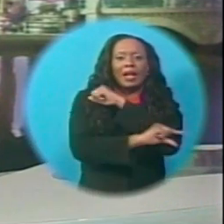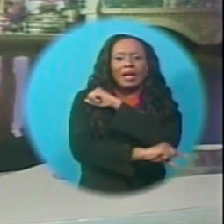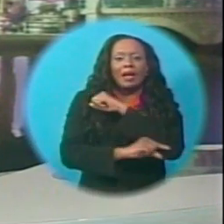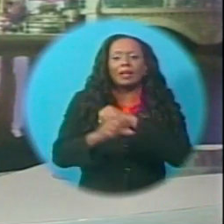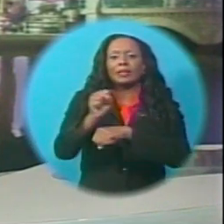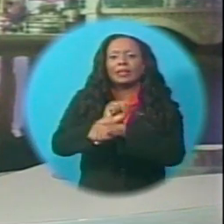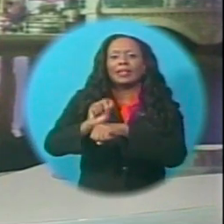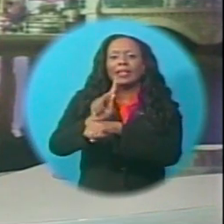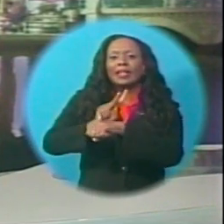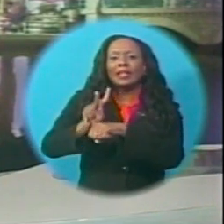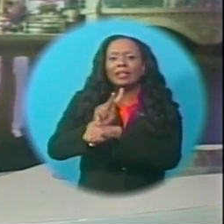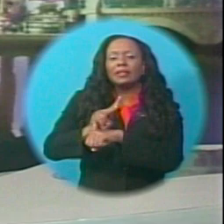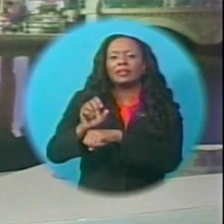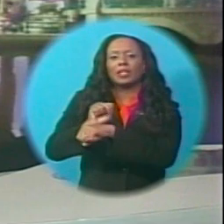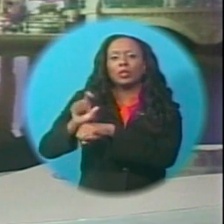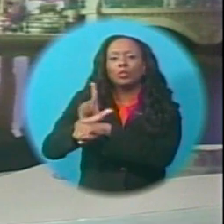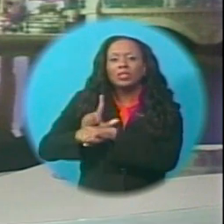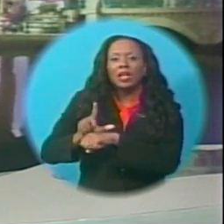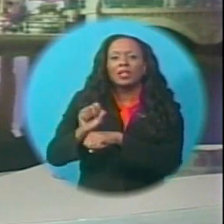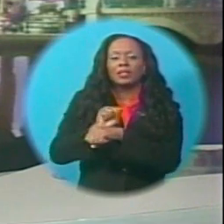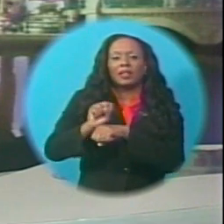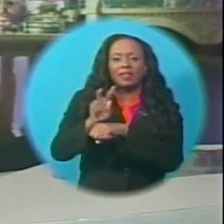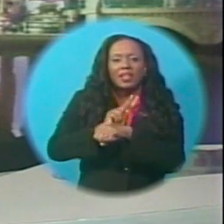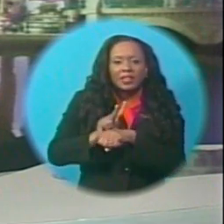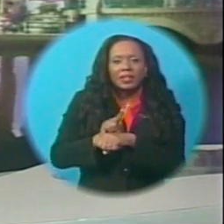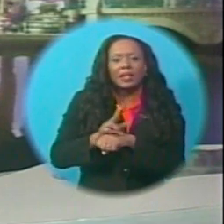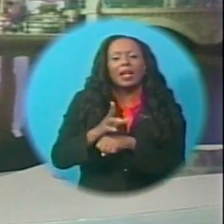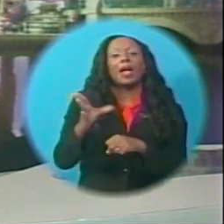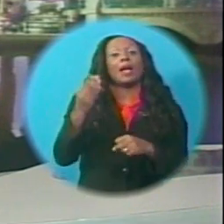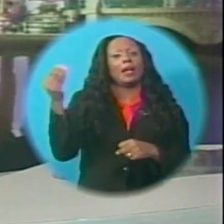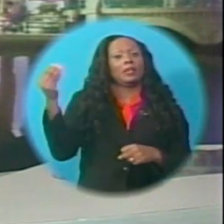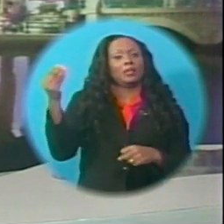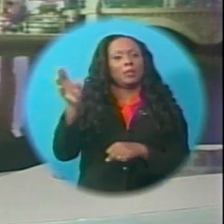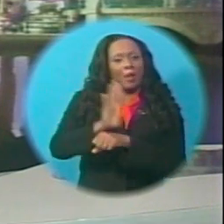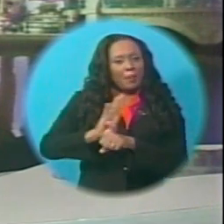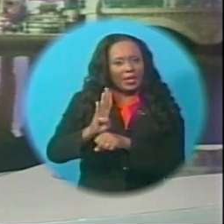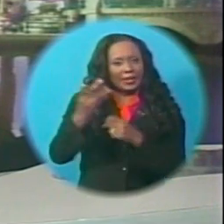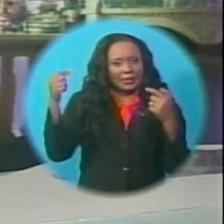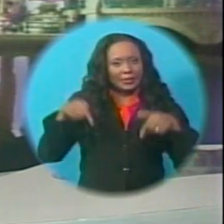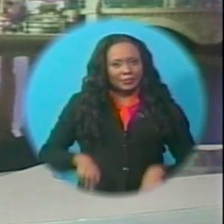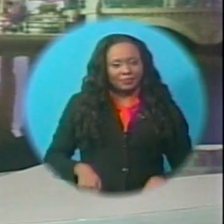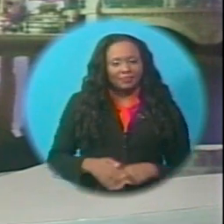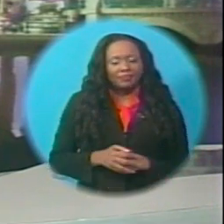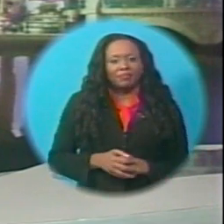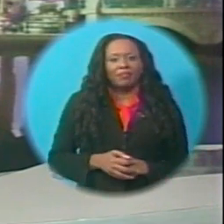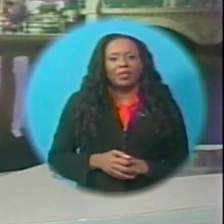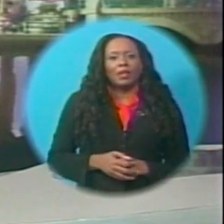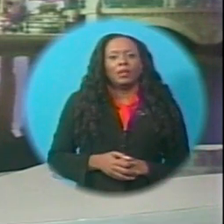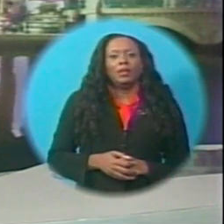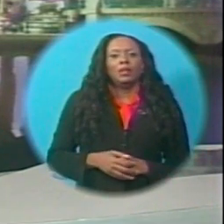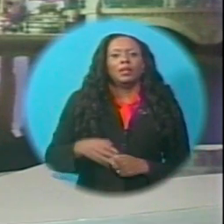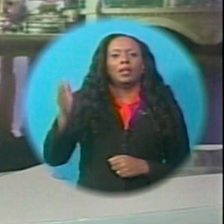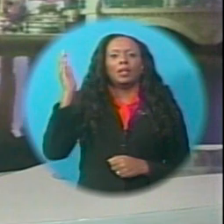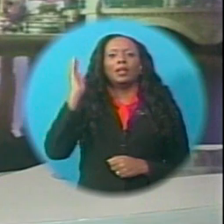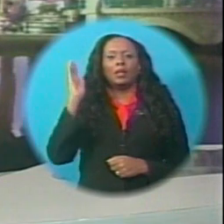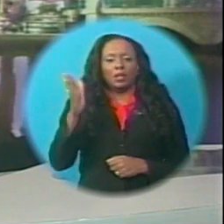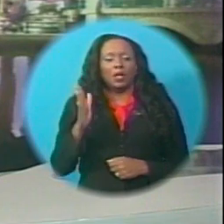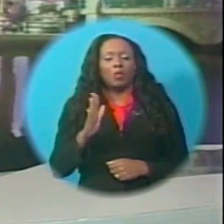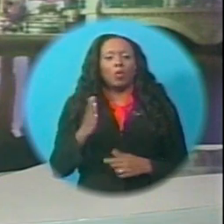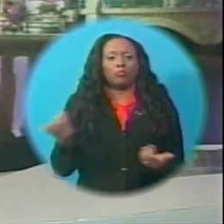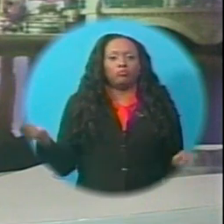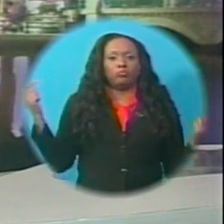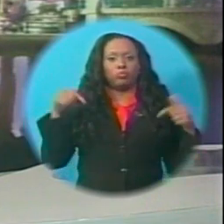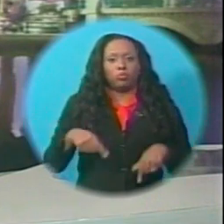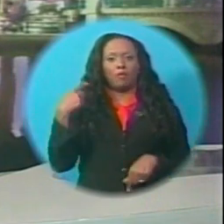St. Lucia and St. Vincent and the Grenadines. The visit falls on the occasion of the 50th anniversary of independence for Barbados,